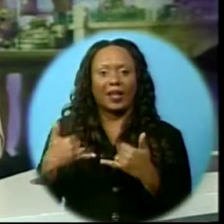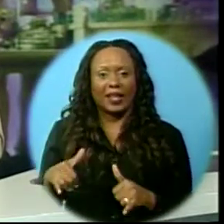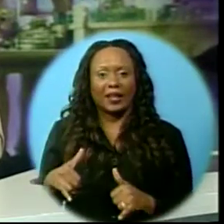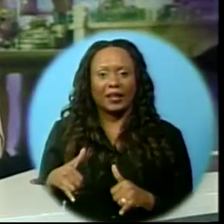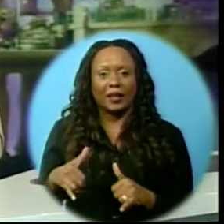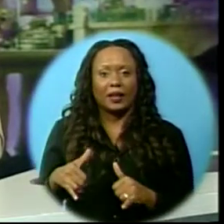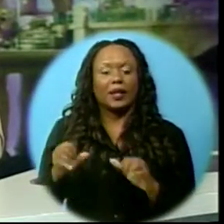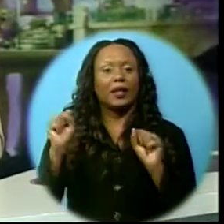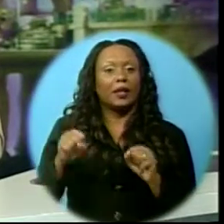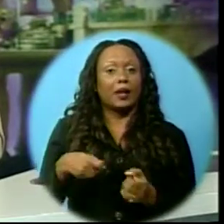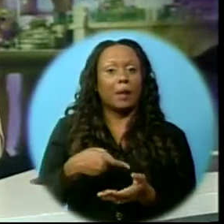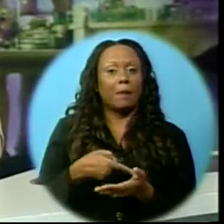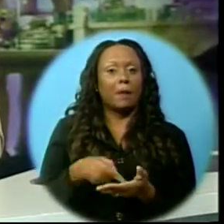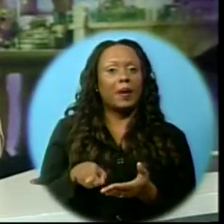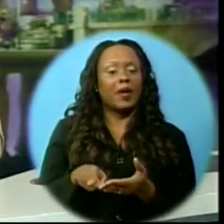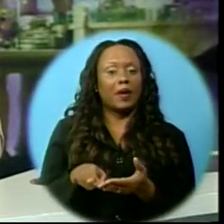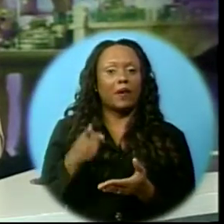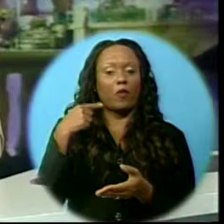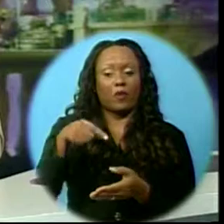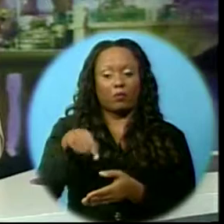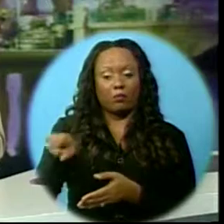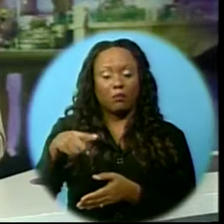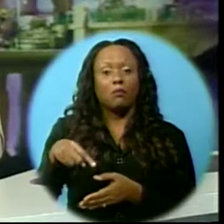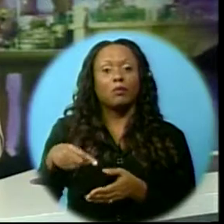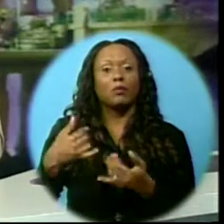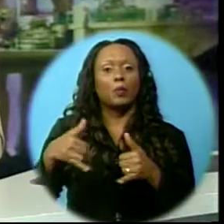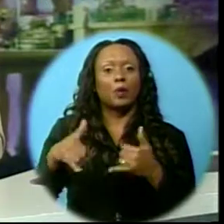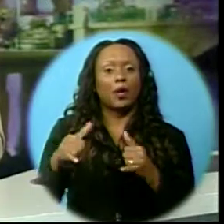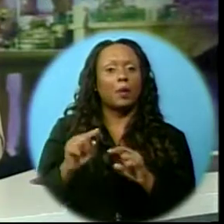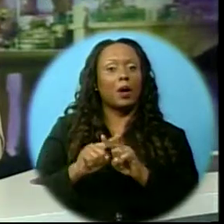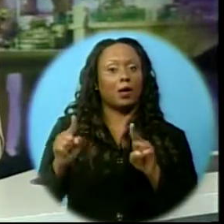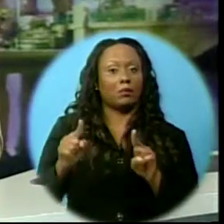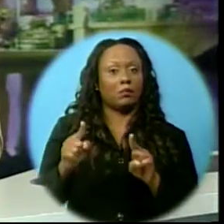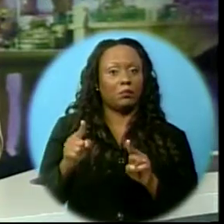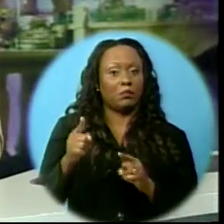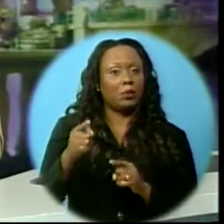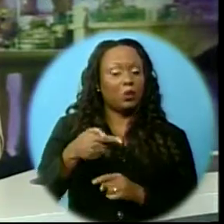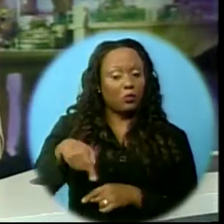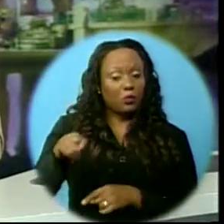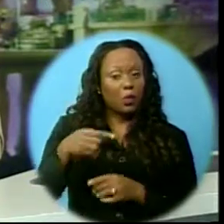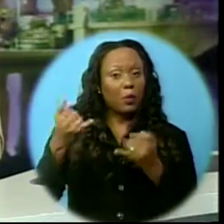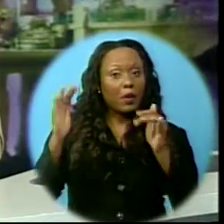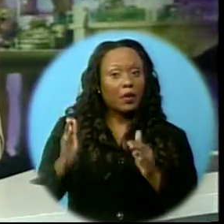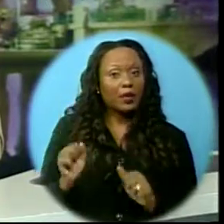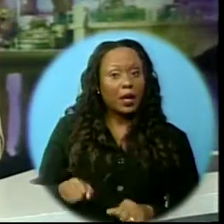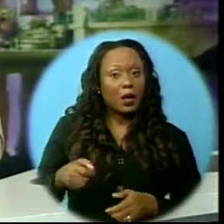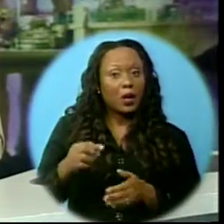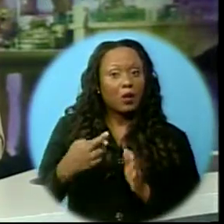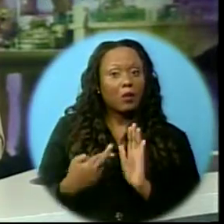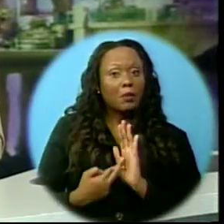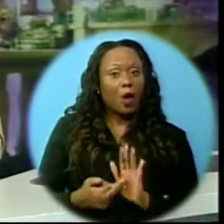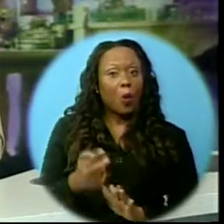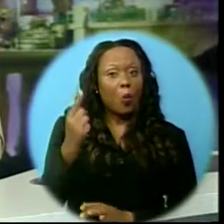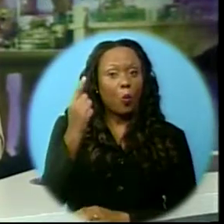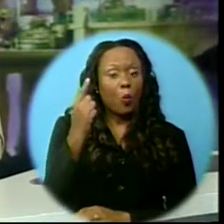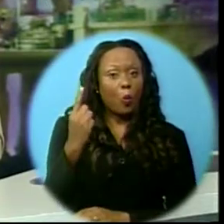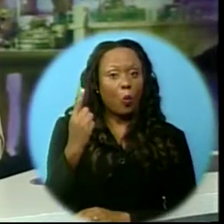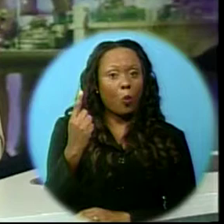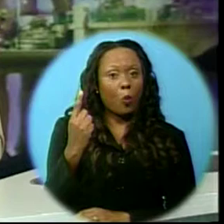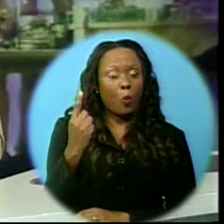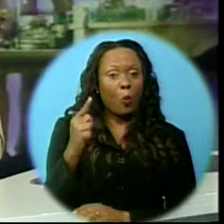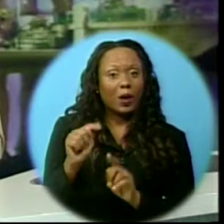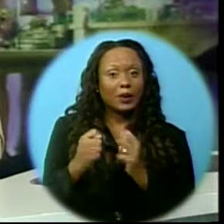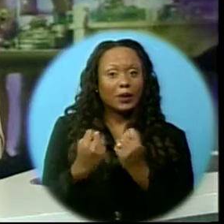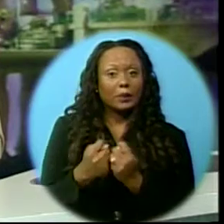franchises can pay to retain their services as needed. However, such players can only represent one franchise in a given